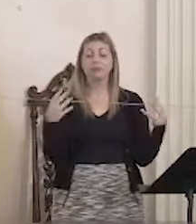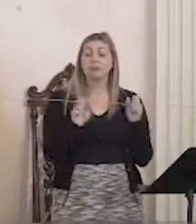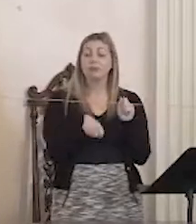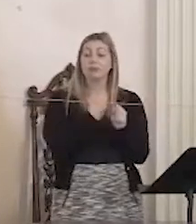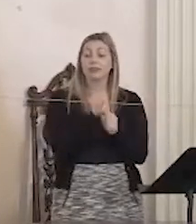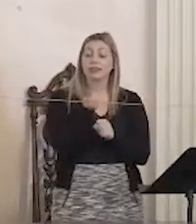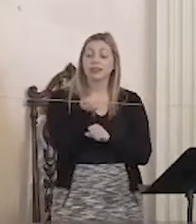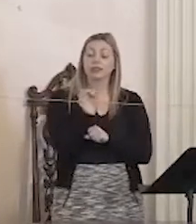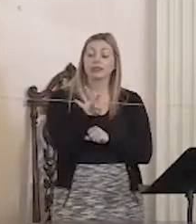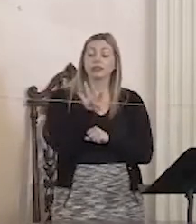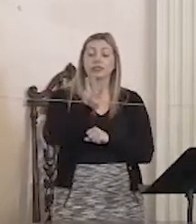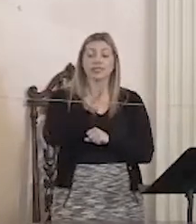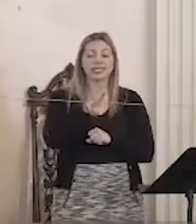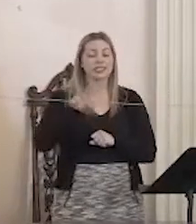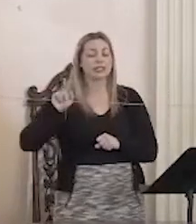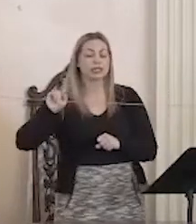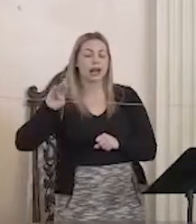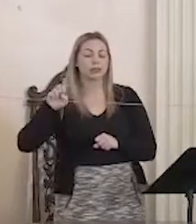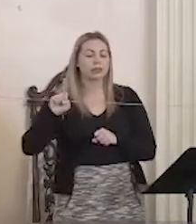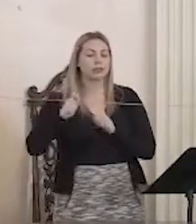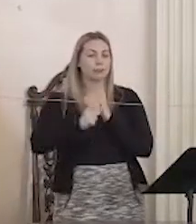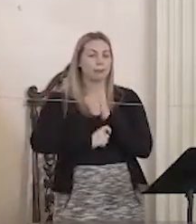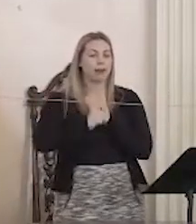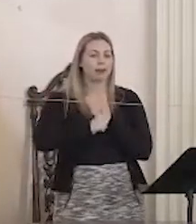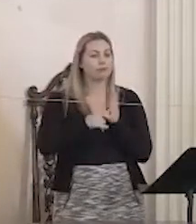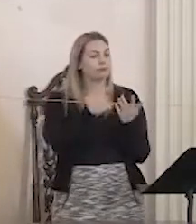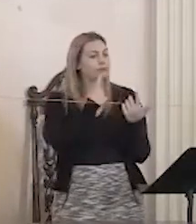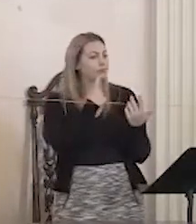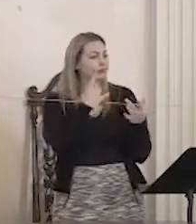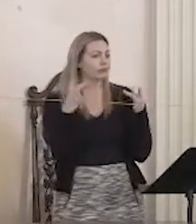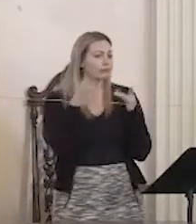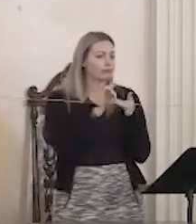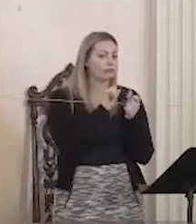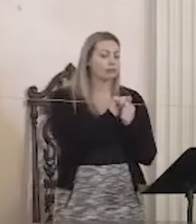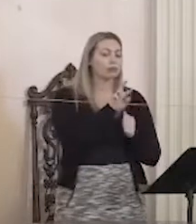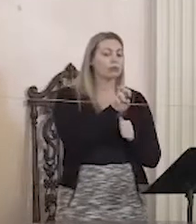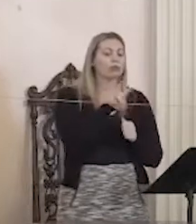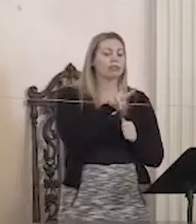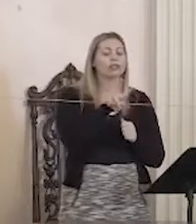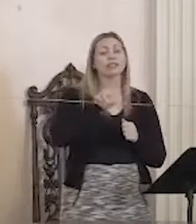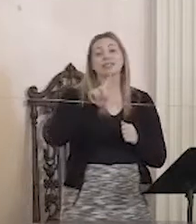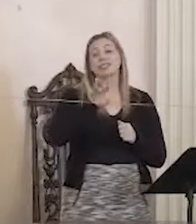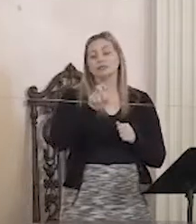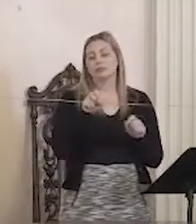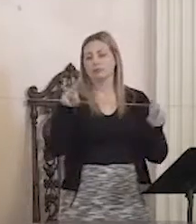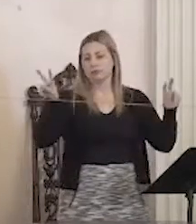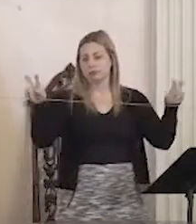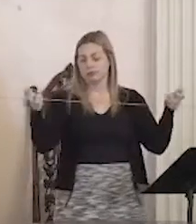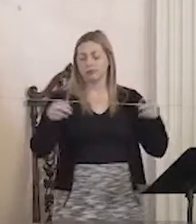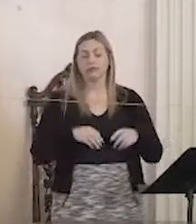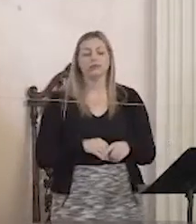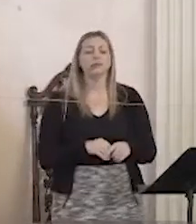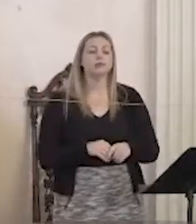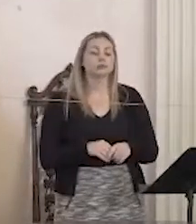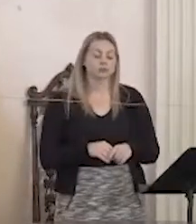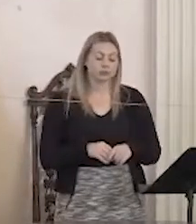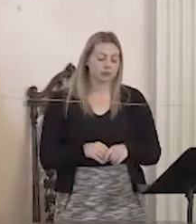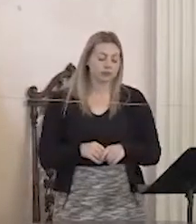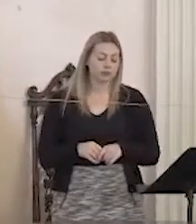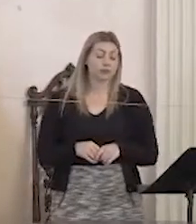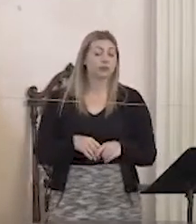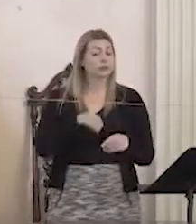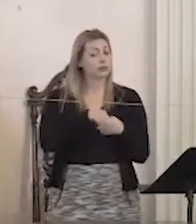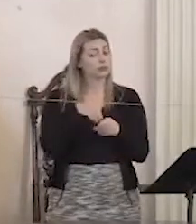1946, the Times magazine had this to say about Reverend Davies, quote,